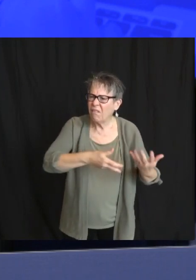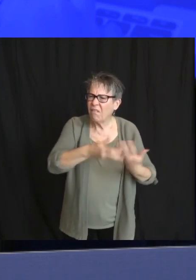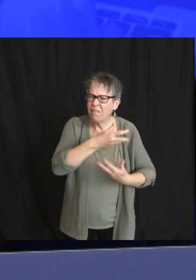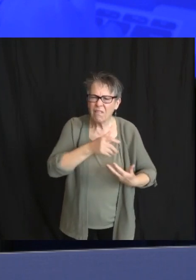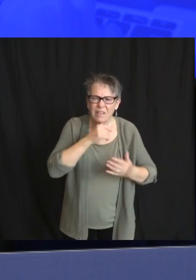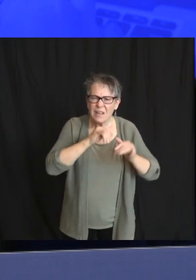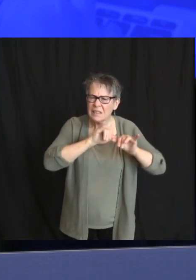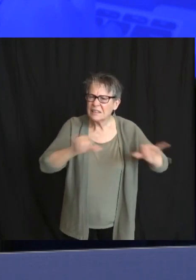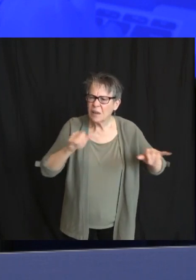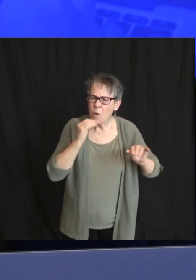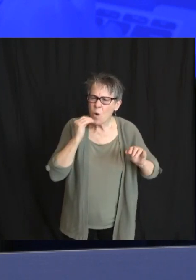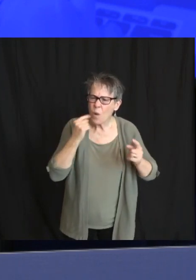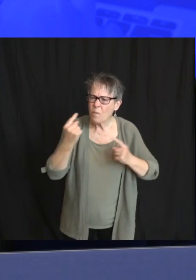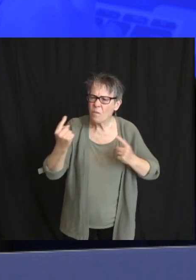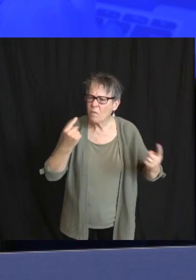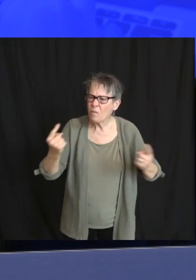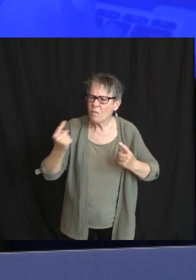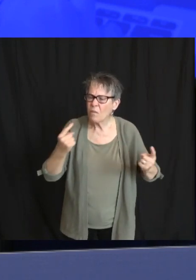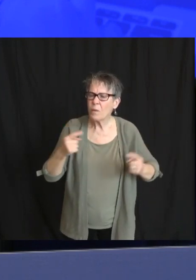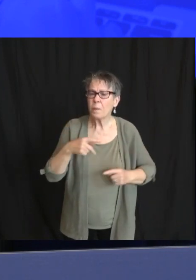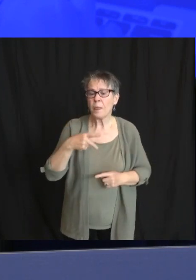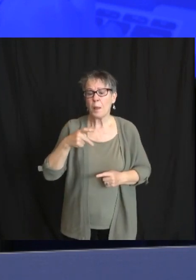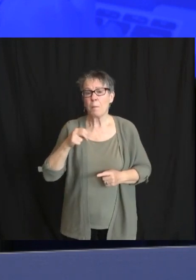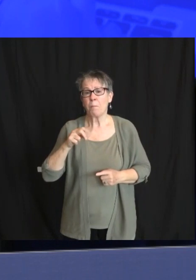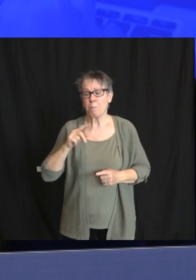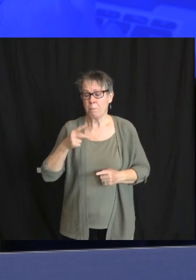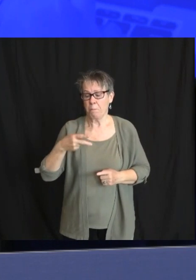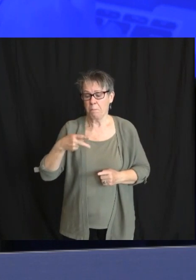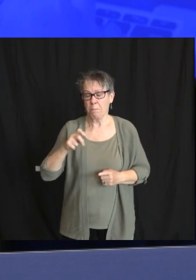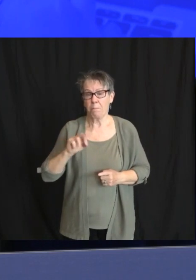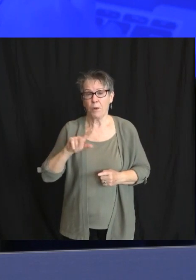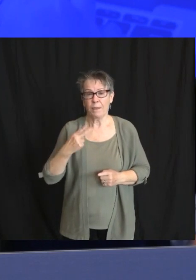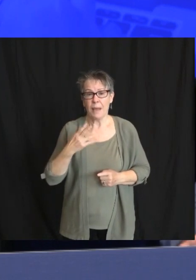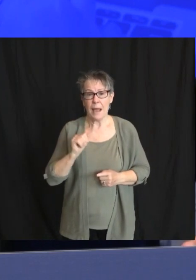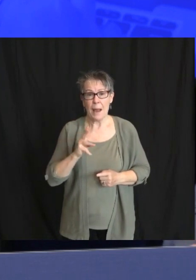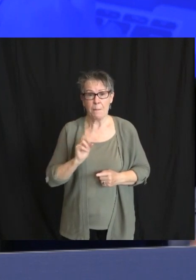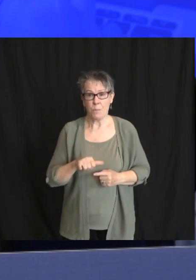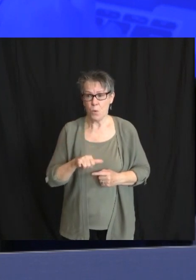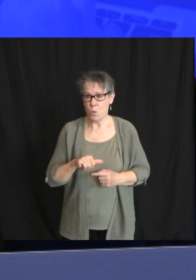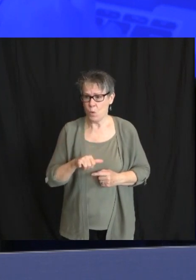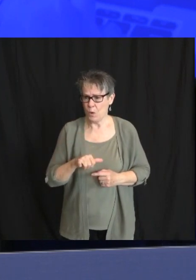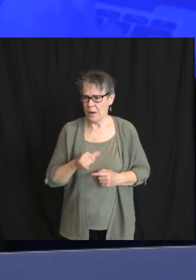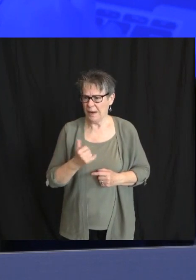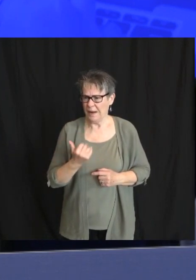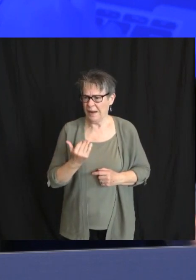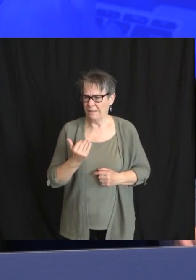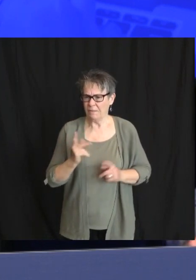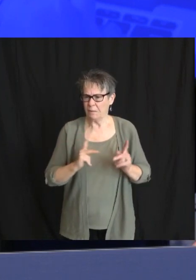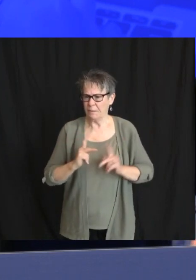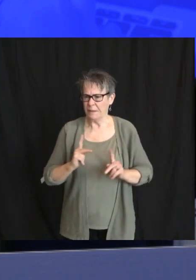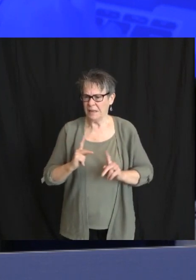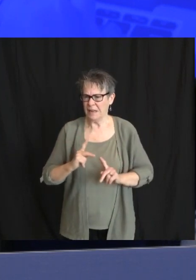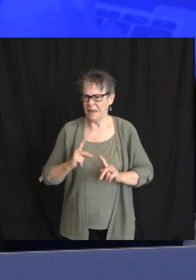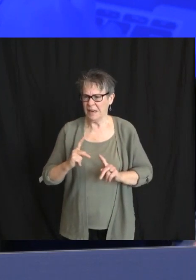Perth Amboy, police cited 15 individuals that were patrons of an unlicensed social club. And if I can